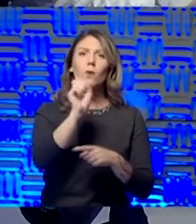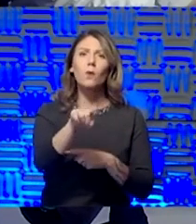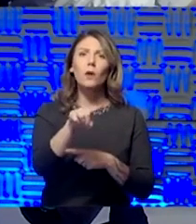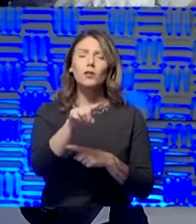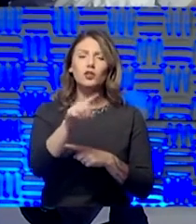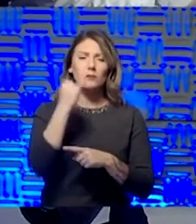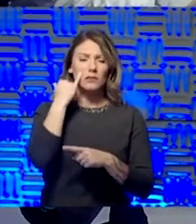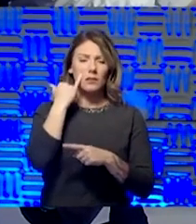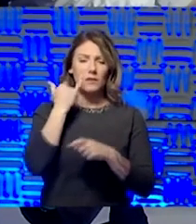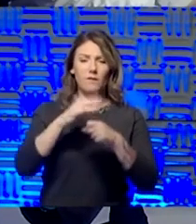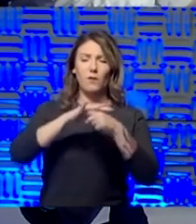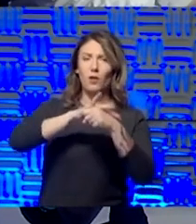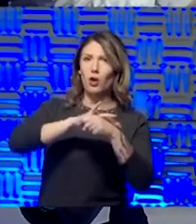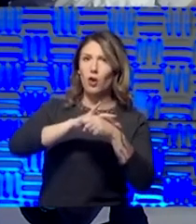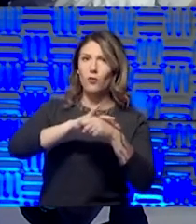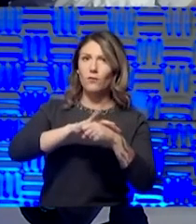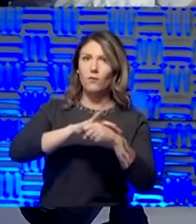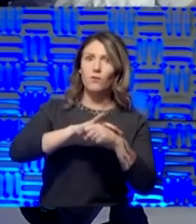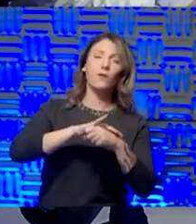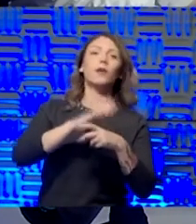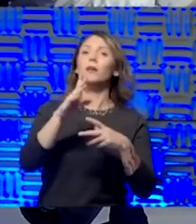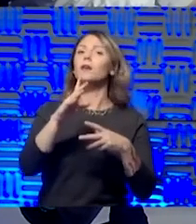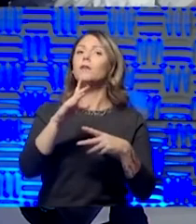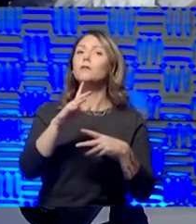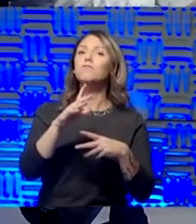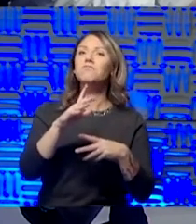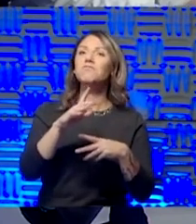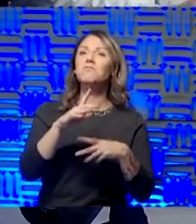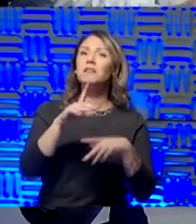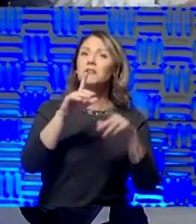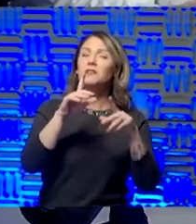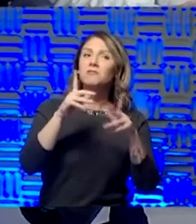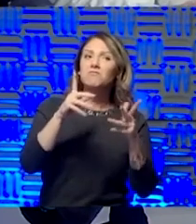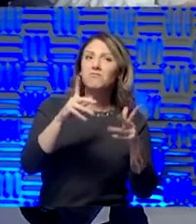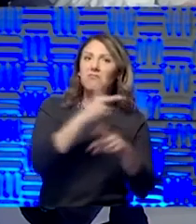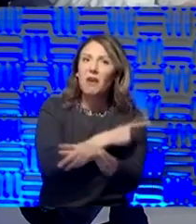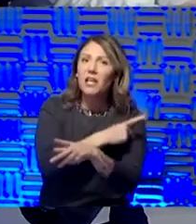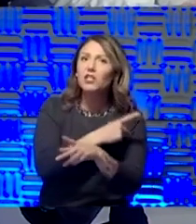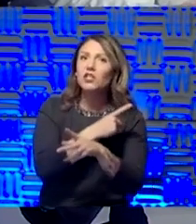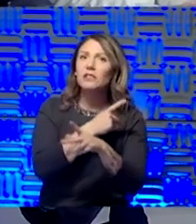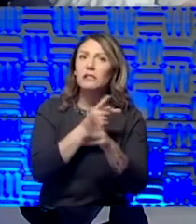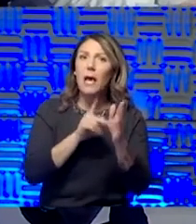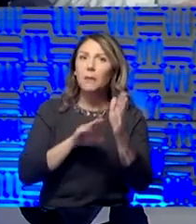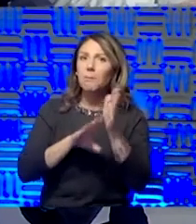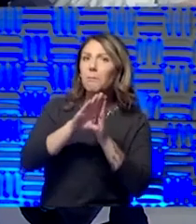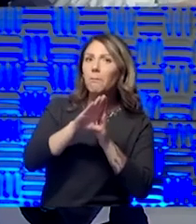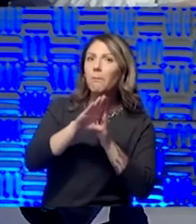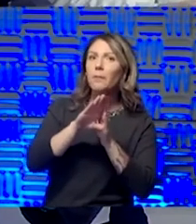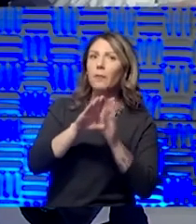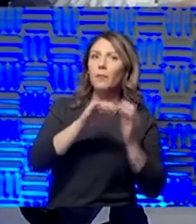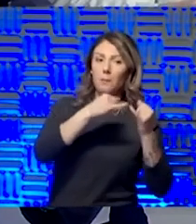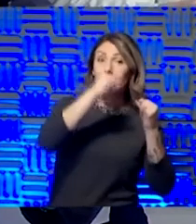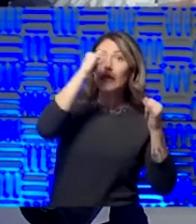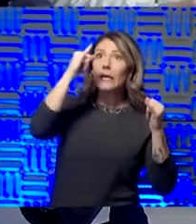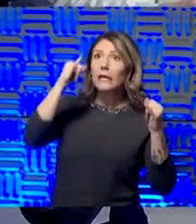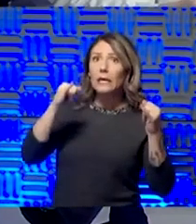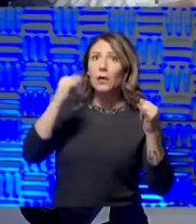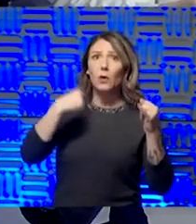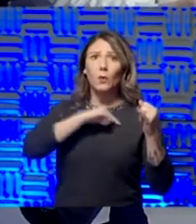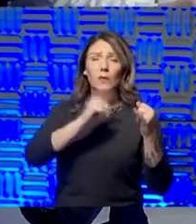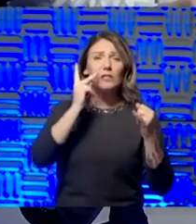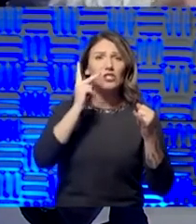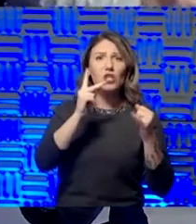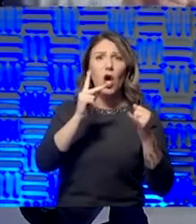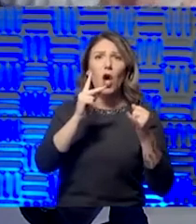have actually peaked in the Kansas City area. Some are claiming that we've already seen our peak April 9th through